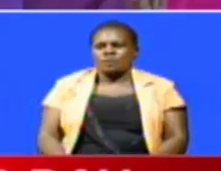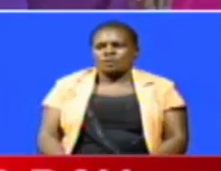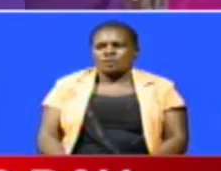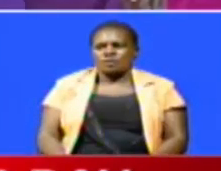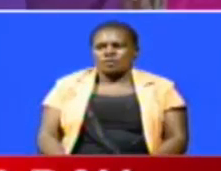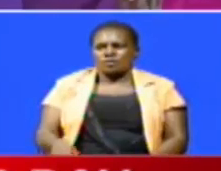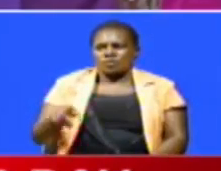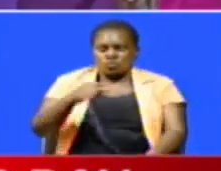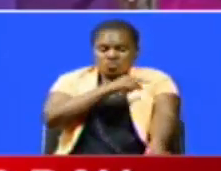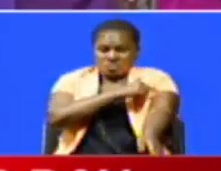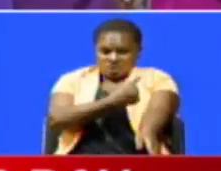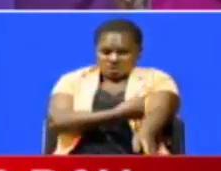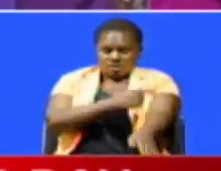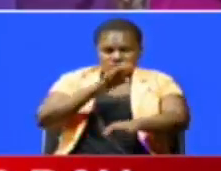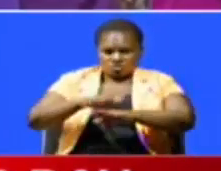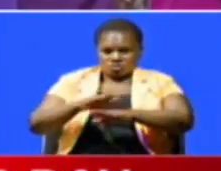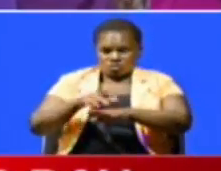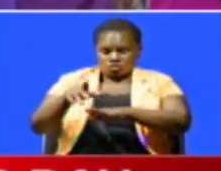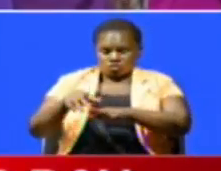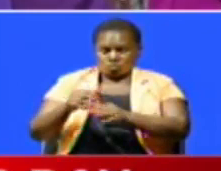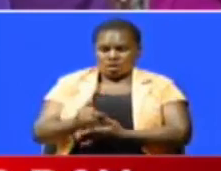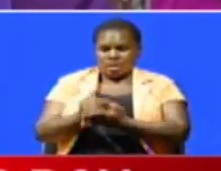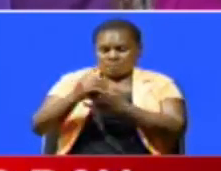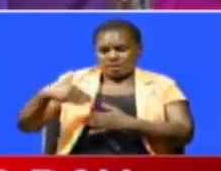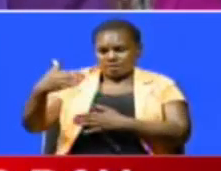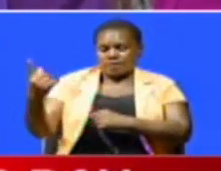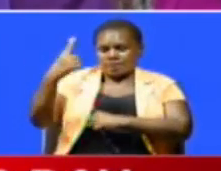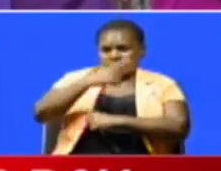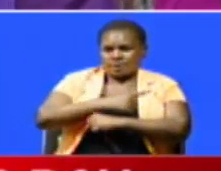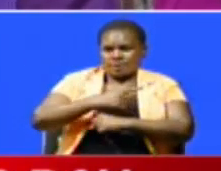You are gracious, Lord, because you walk with us each and every day.